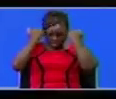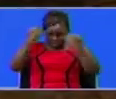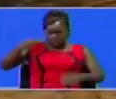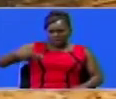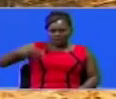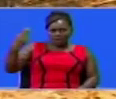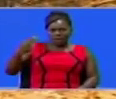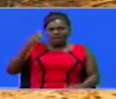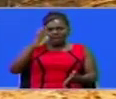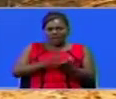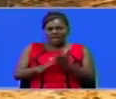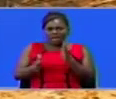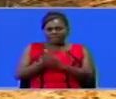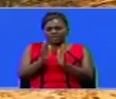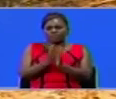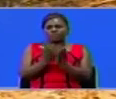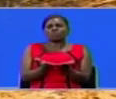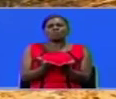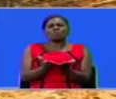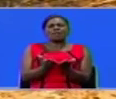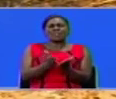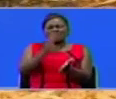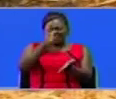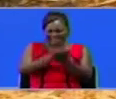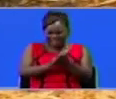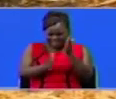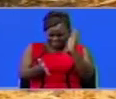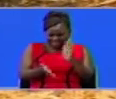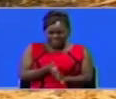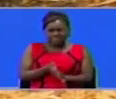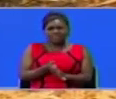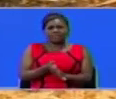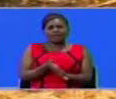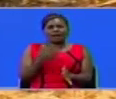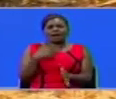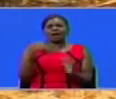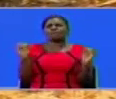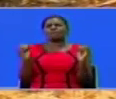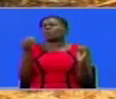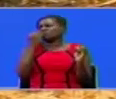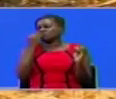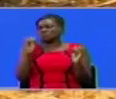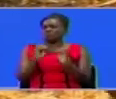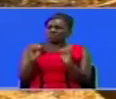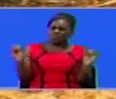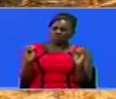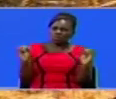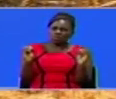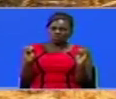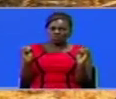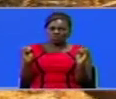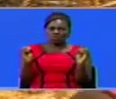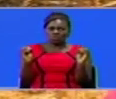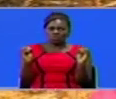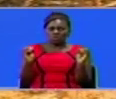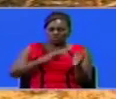escalating. Hakuna hata kitabu, kuna hata kitu yote. Hata uniform hakuna, hata chakula hakuna. Hata kitu ya